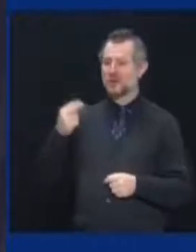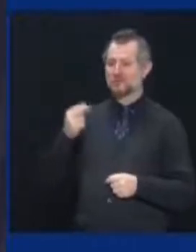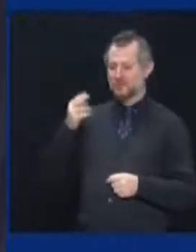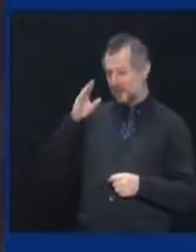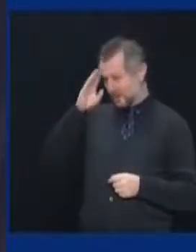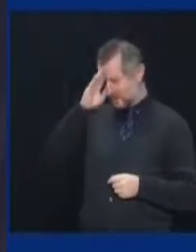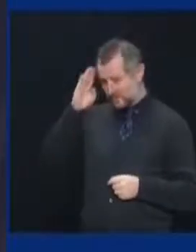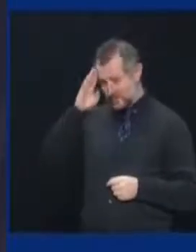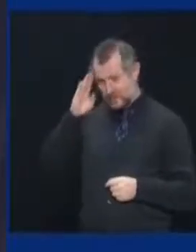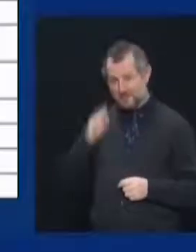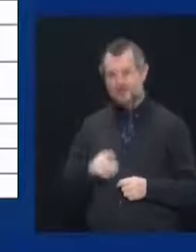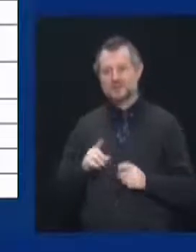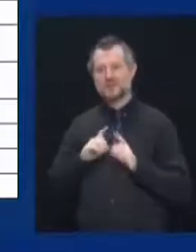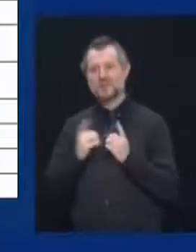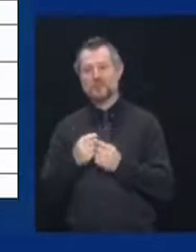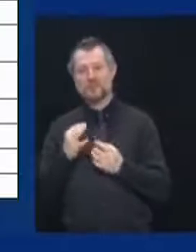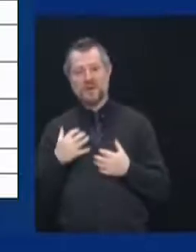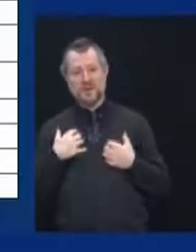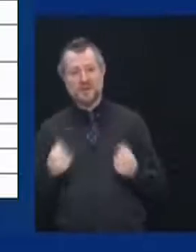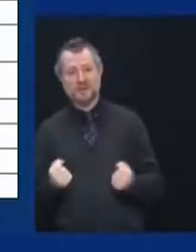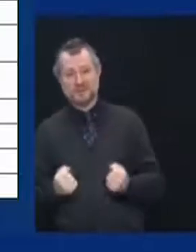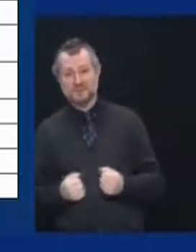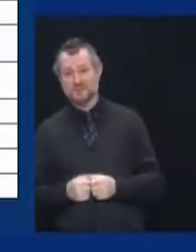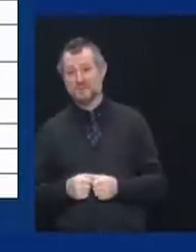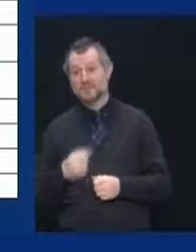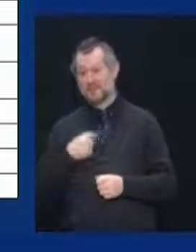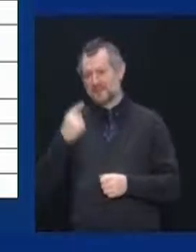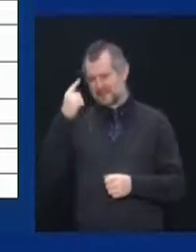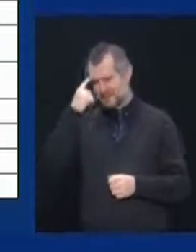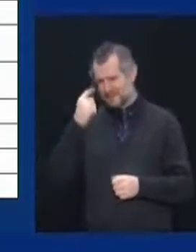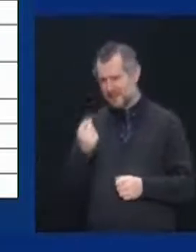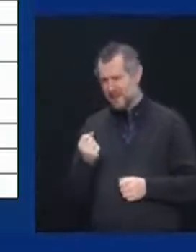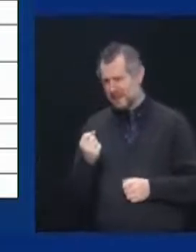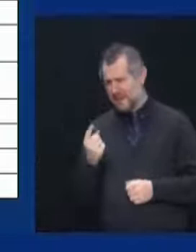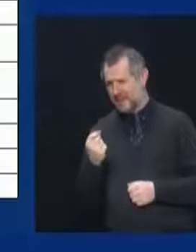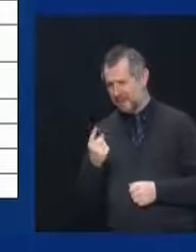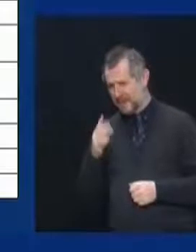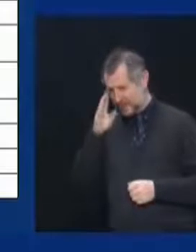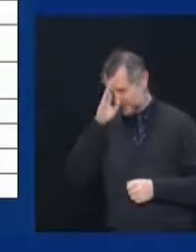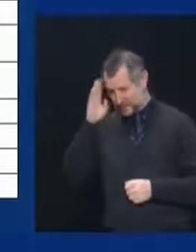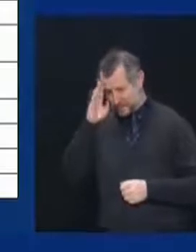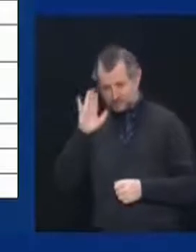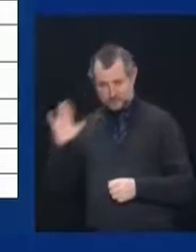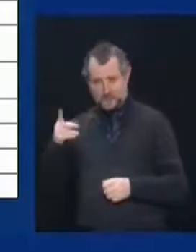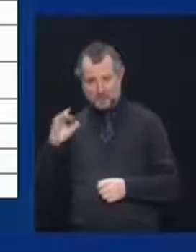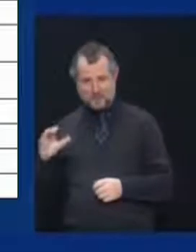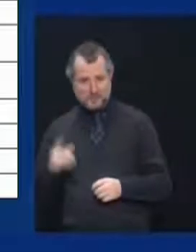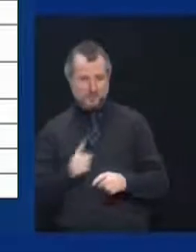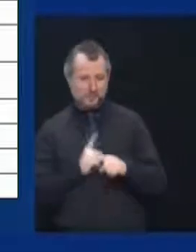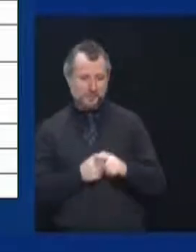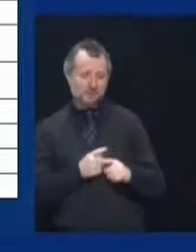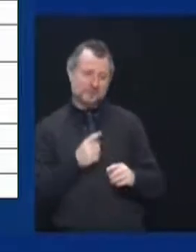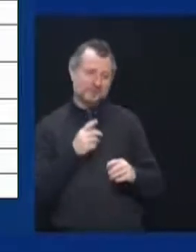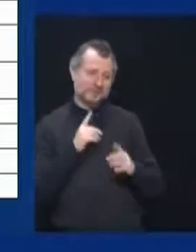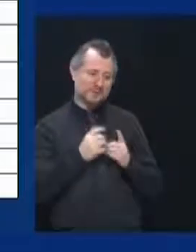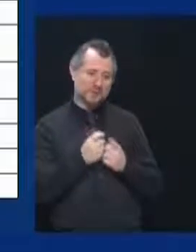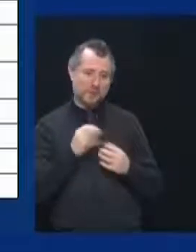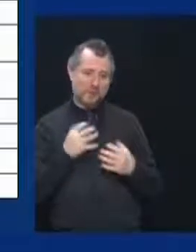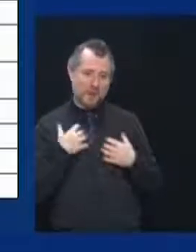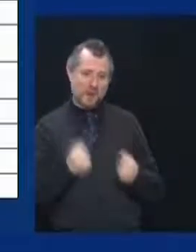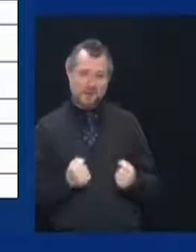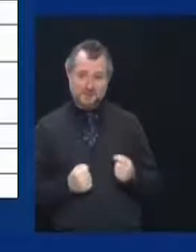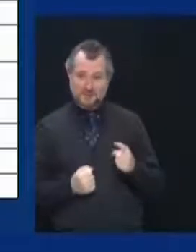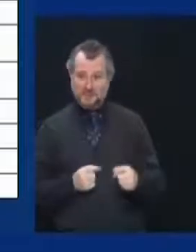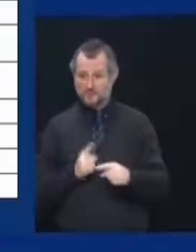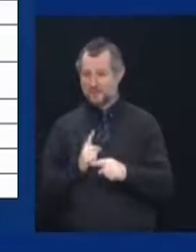Department of Health. I think there are 11 H&H hospitals and the Department of Health. You then have about